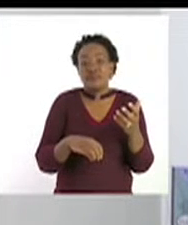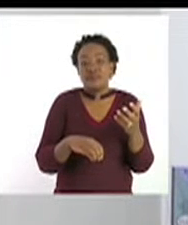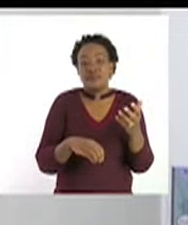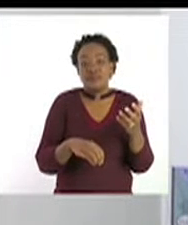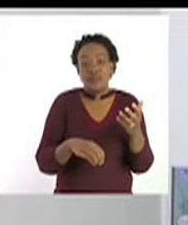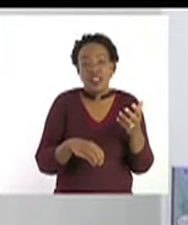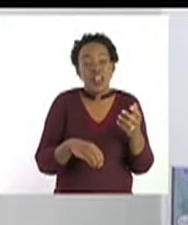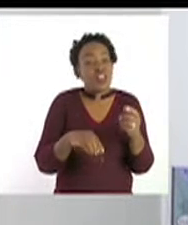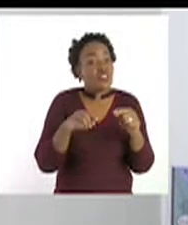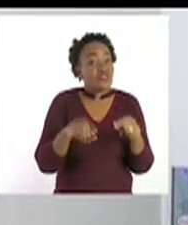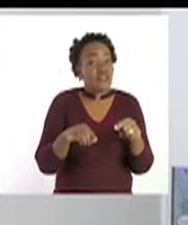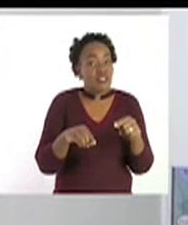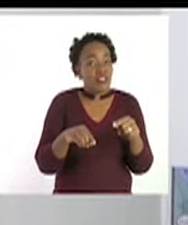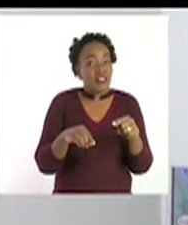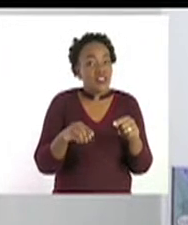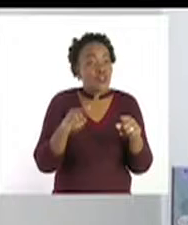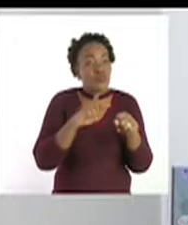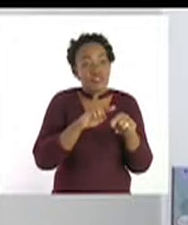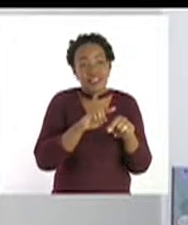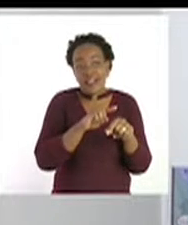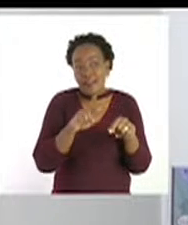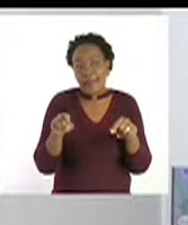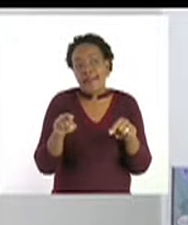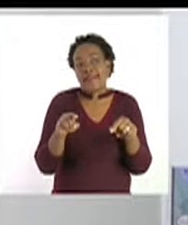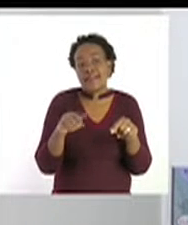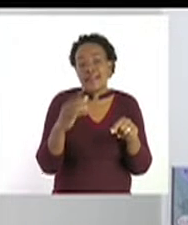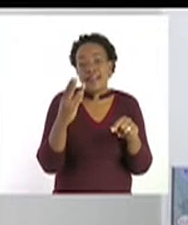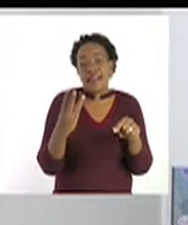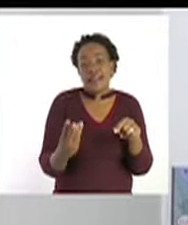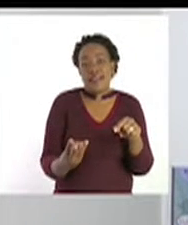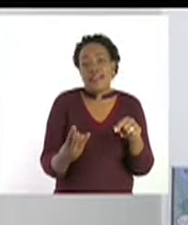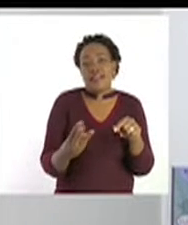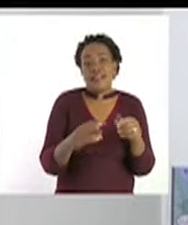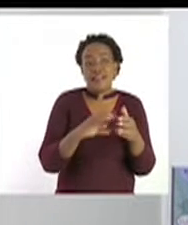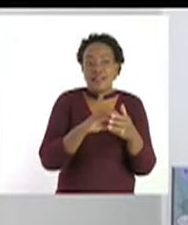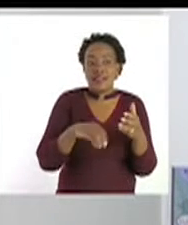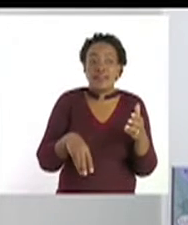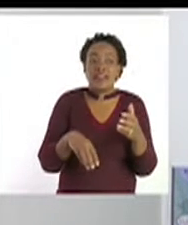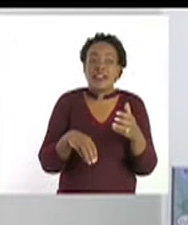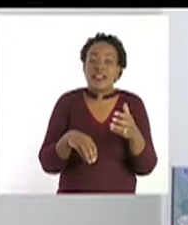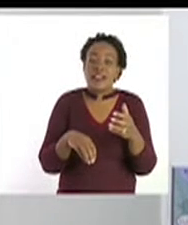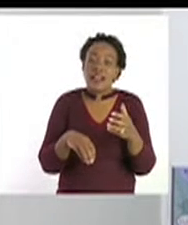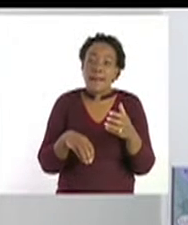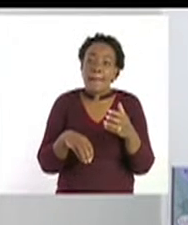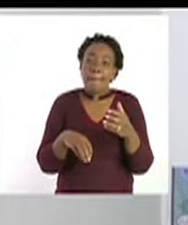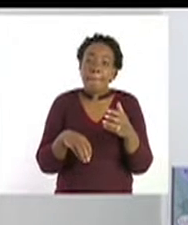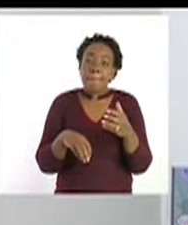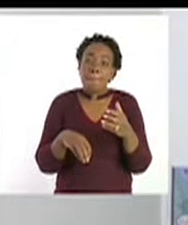which means minus 3 points.